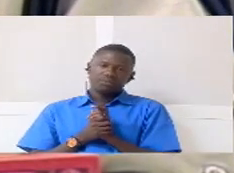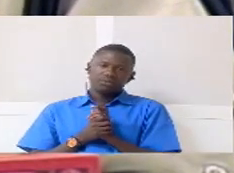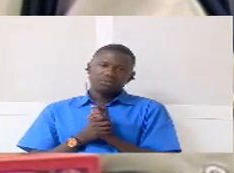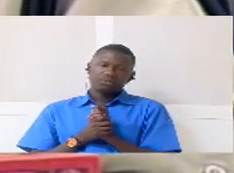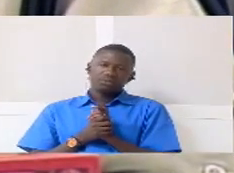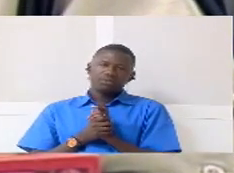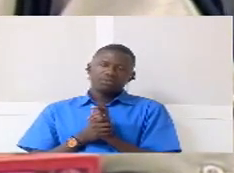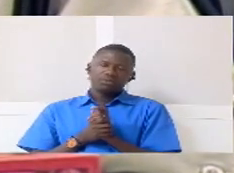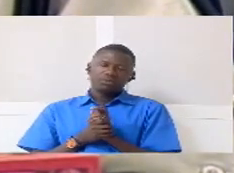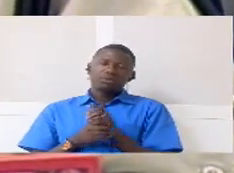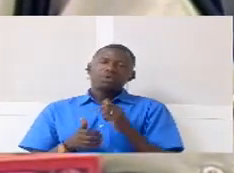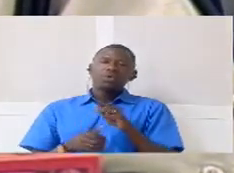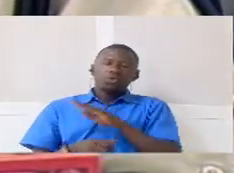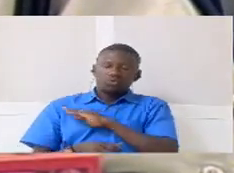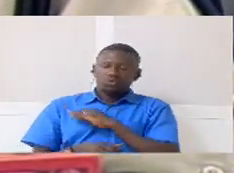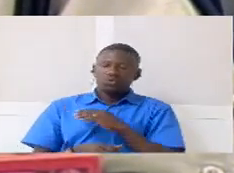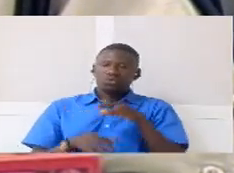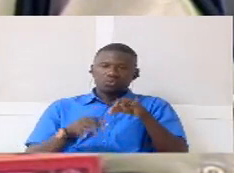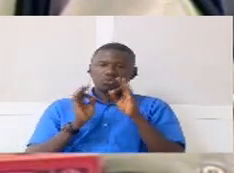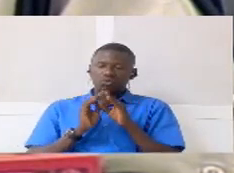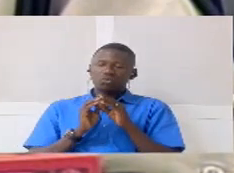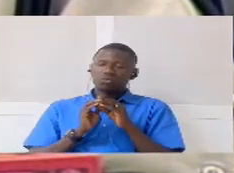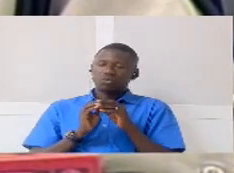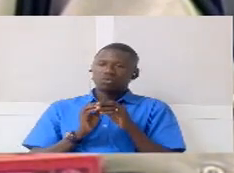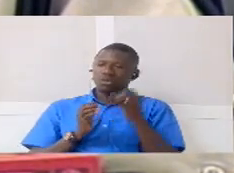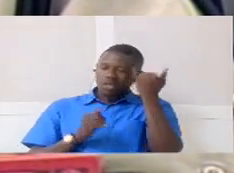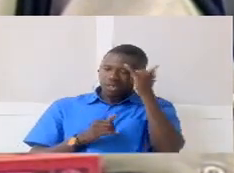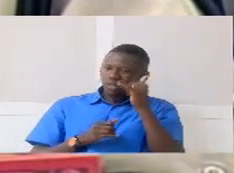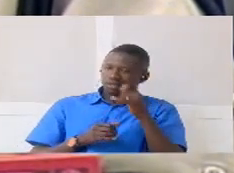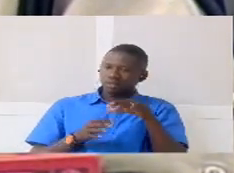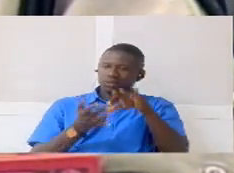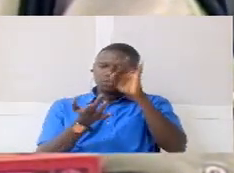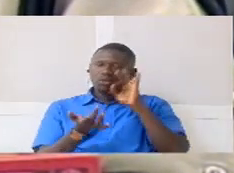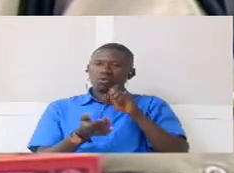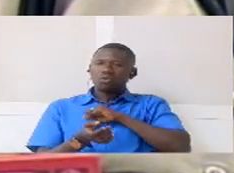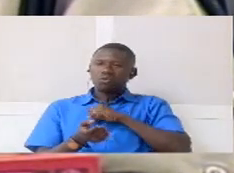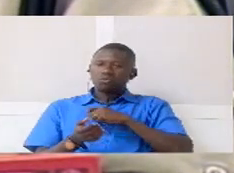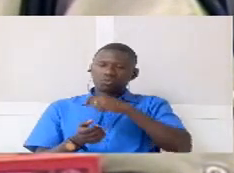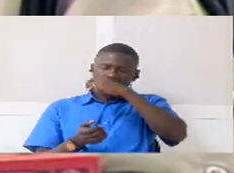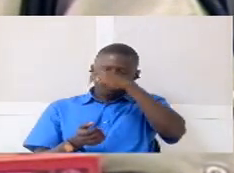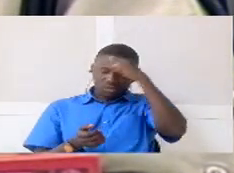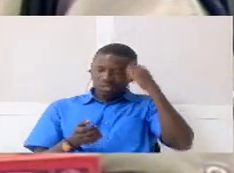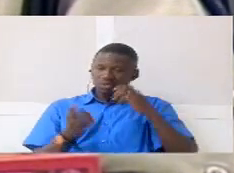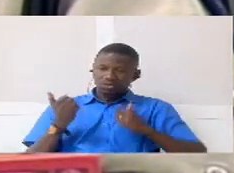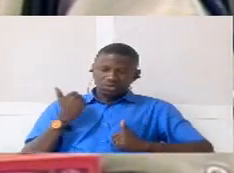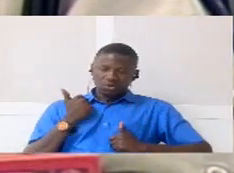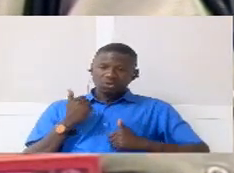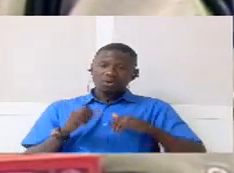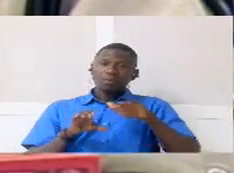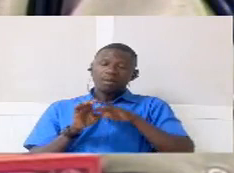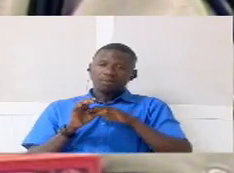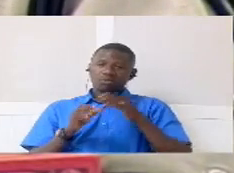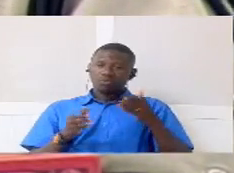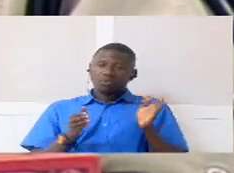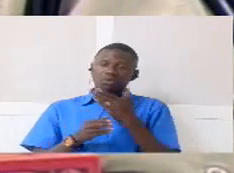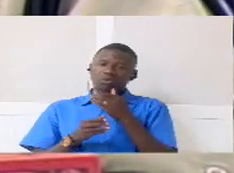HTC certificate also. We also took steps and sent our own officers to go to the Gambia College where they had their HTC qualifications. Na wol